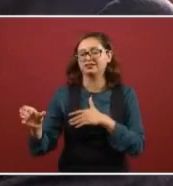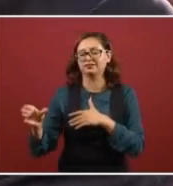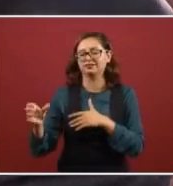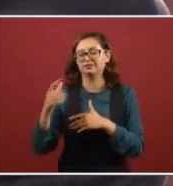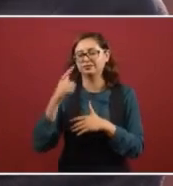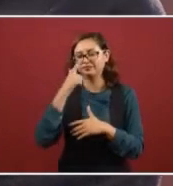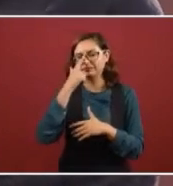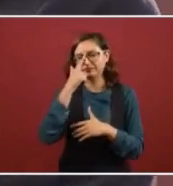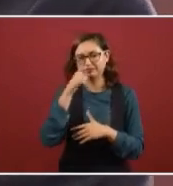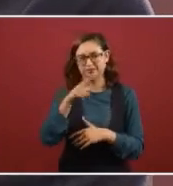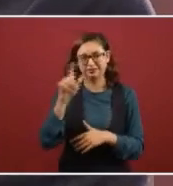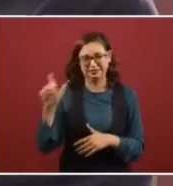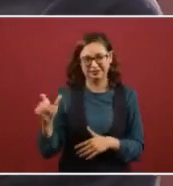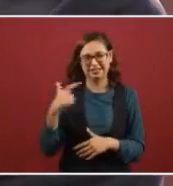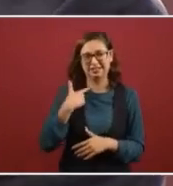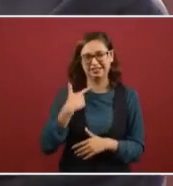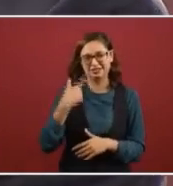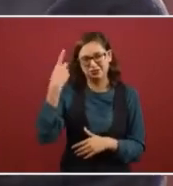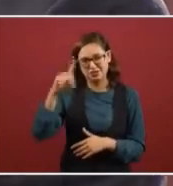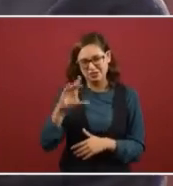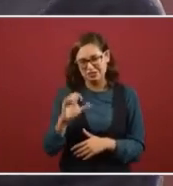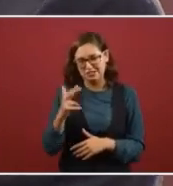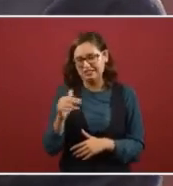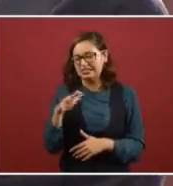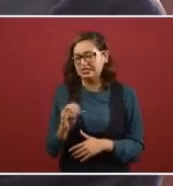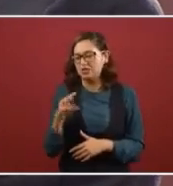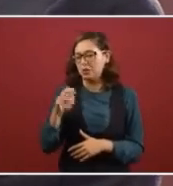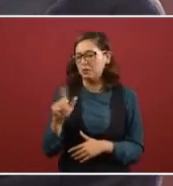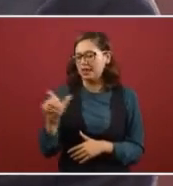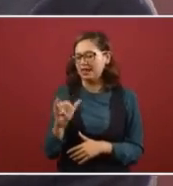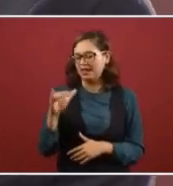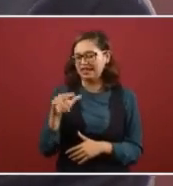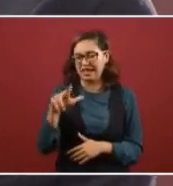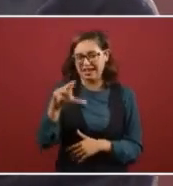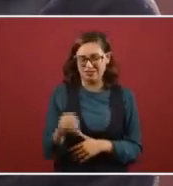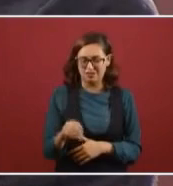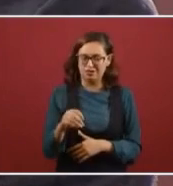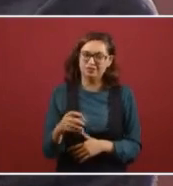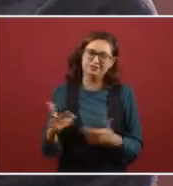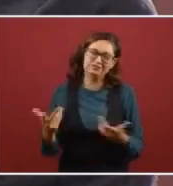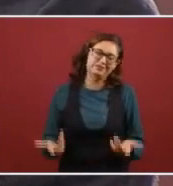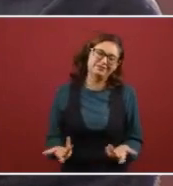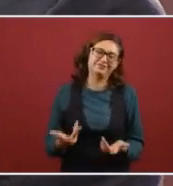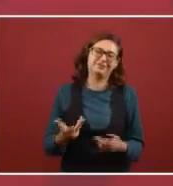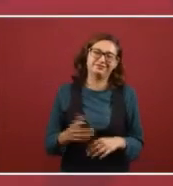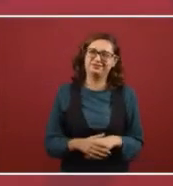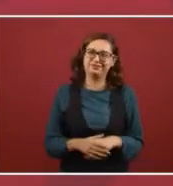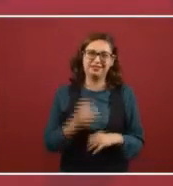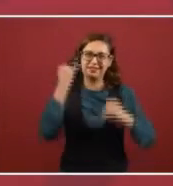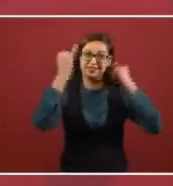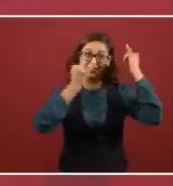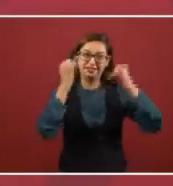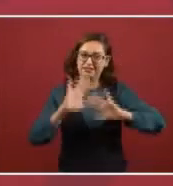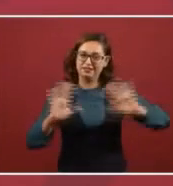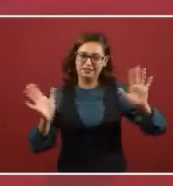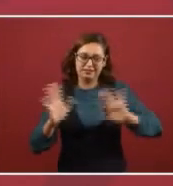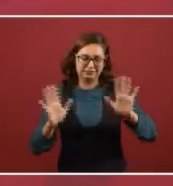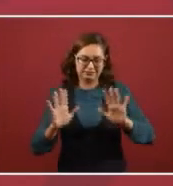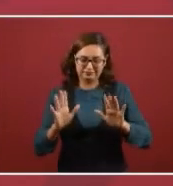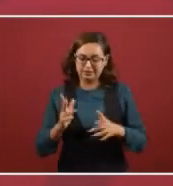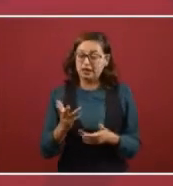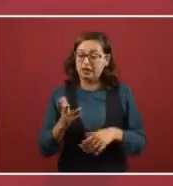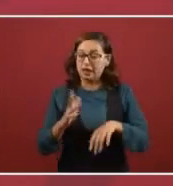ciudadano chino-mexicano. Pues es importante No, aclarar this eso. is important to Los clarify programas this. continúan.